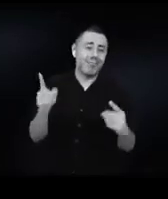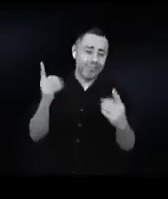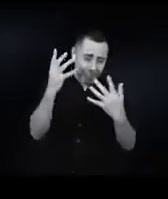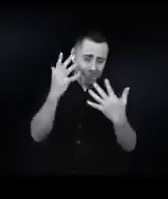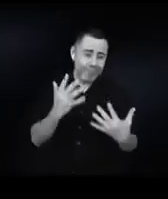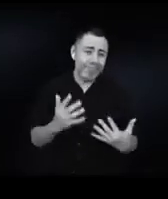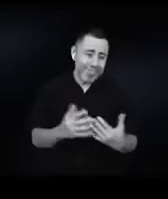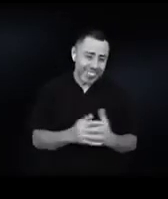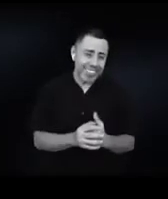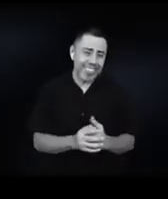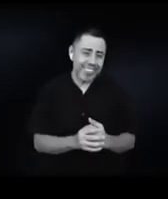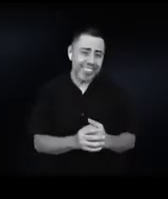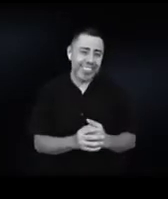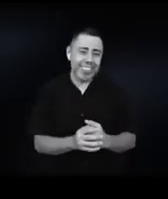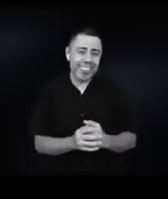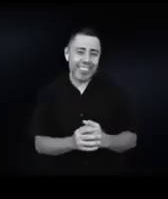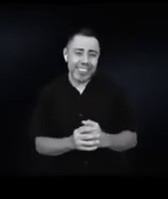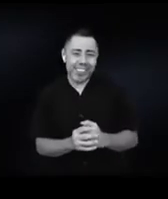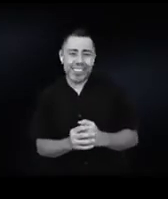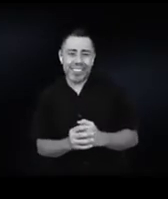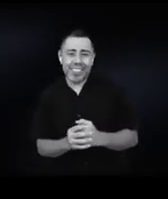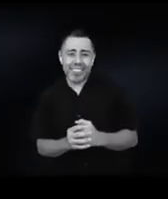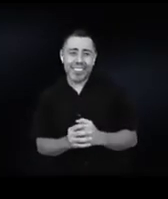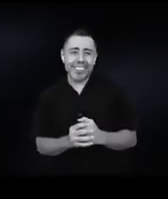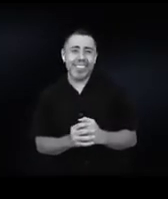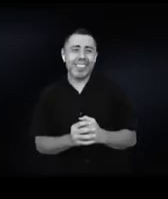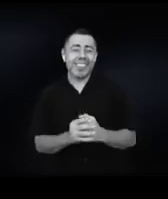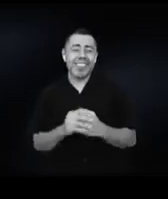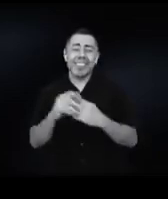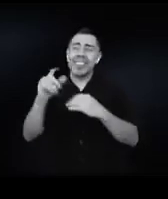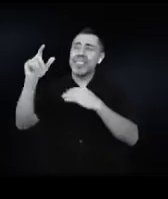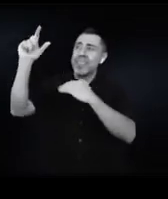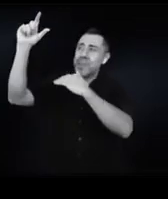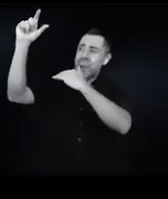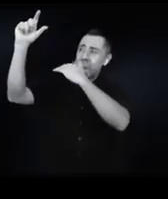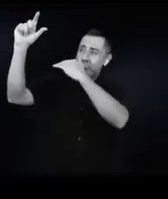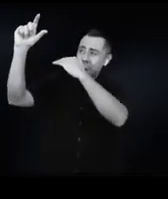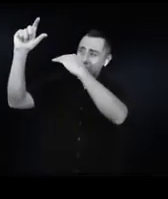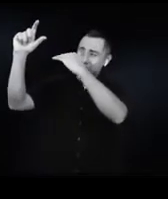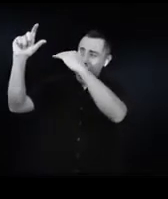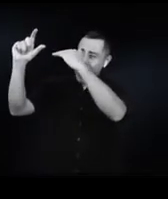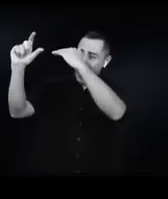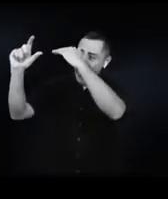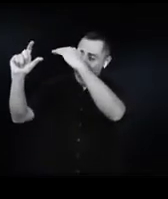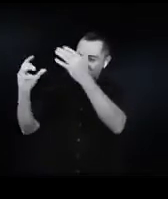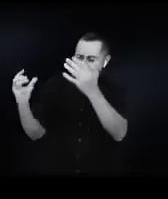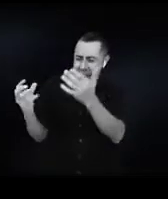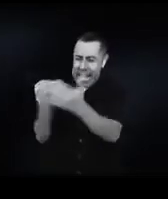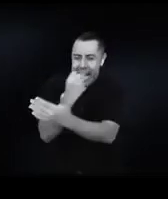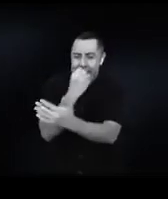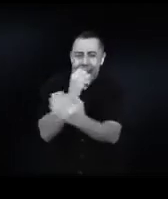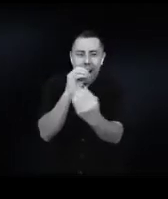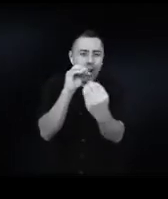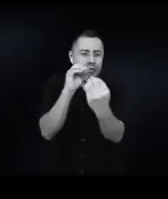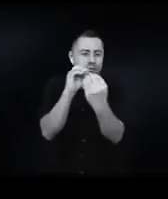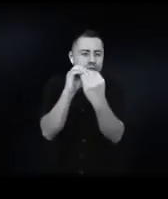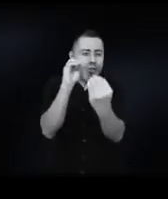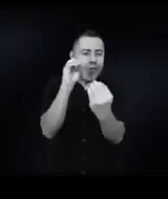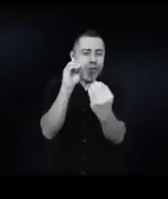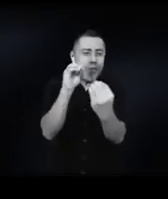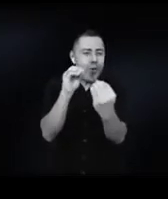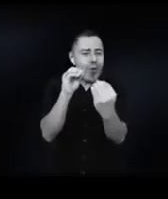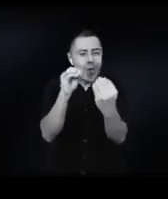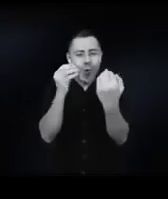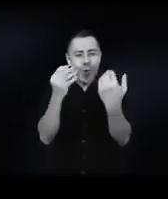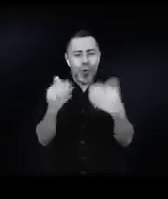melancholy, a kiss through the moonlight, a wish on